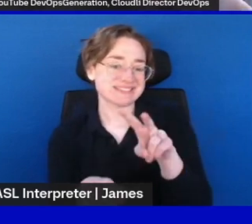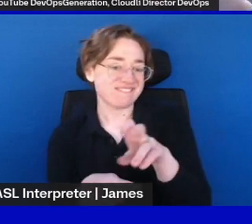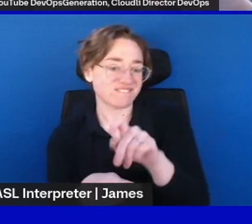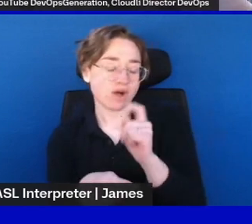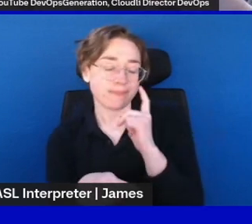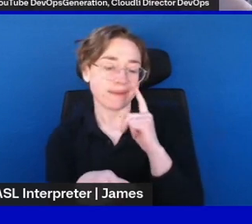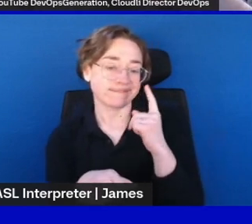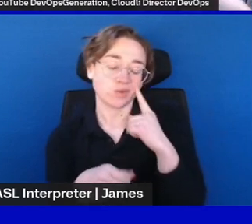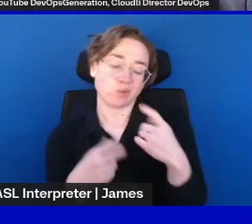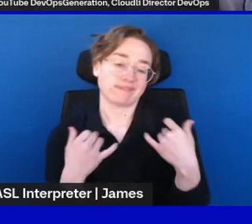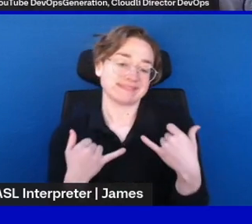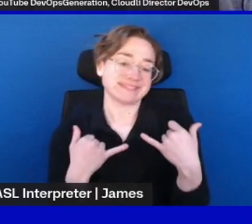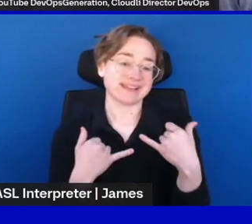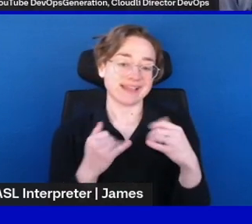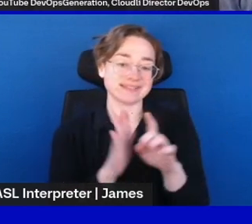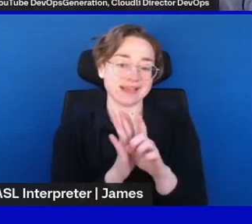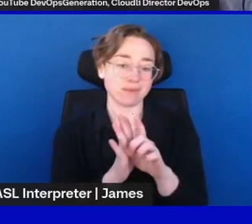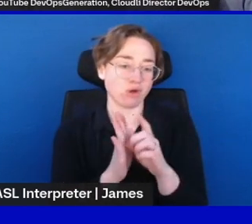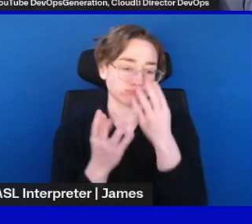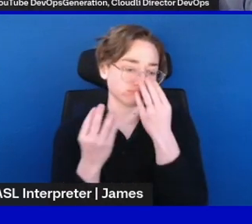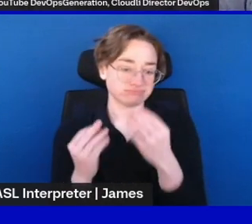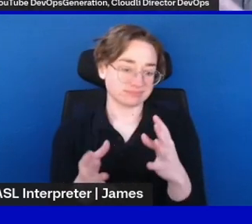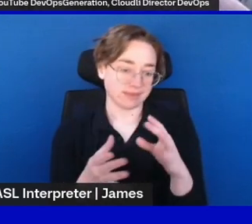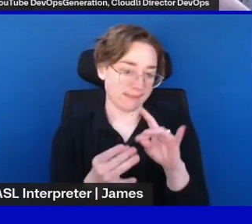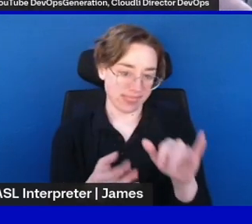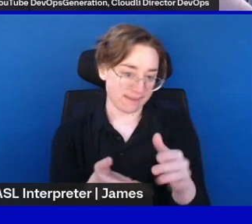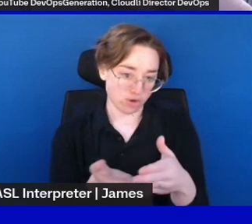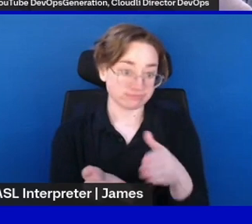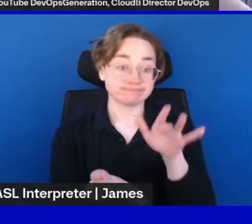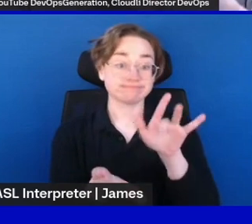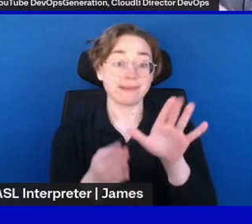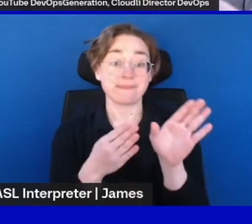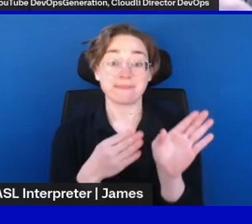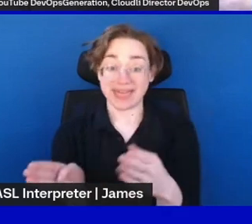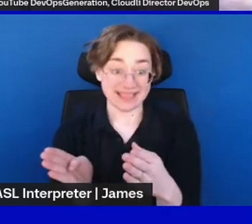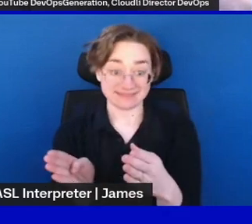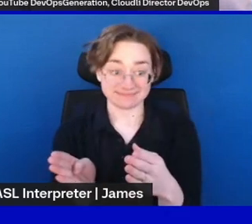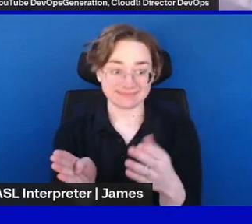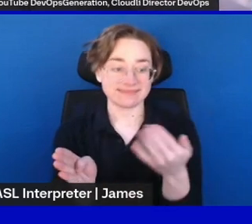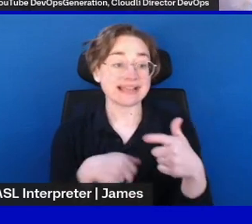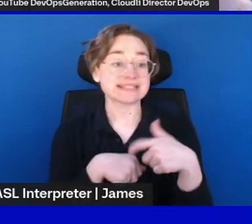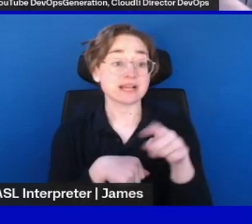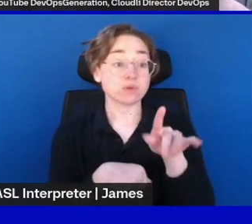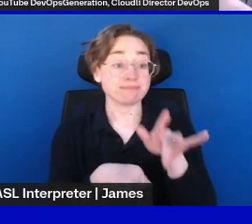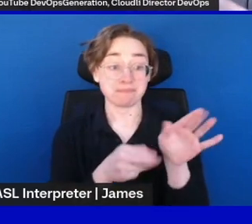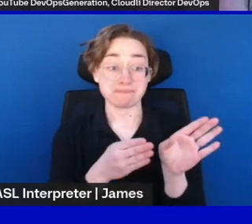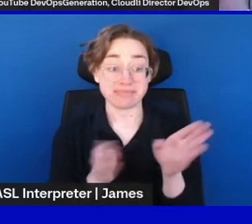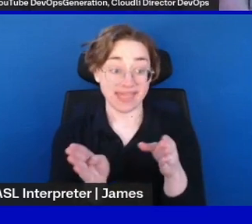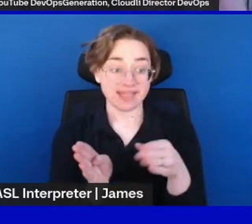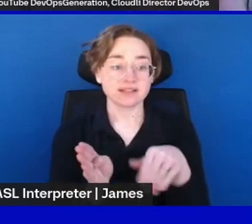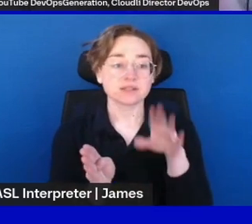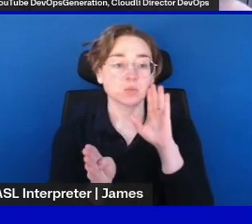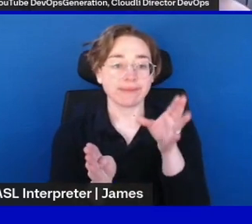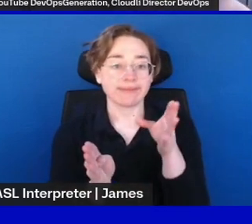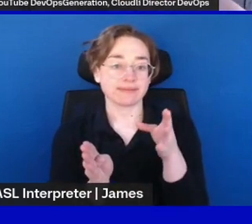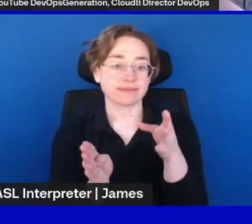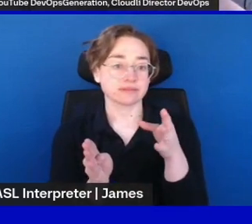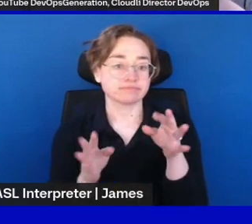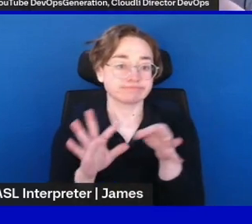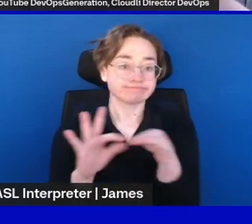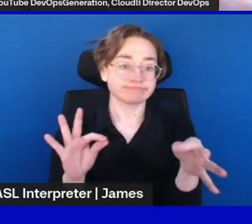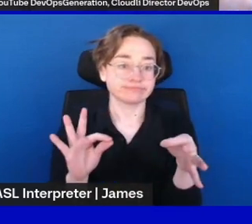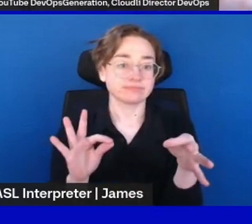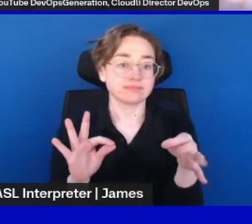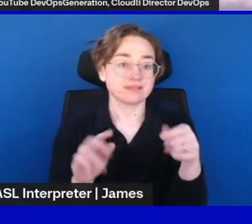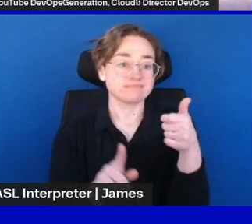just going to not care too much about that part. We're going to hit plan, and anytime you hit plan, it's going to tell you, well, this is how it's going